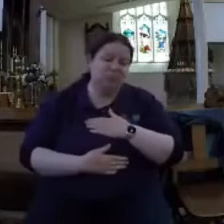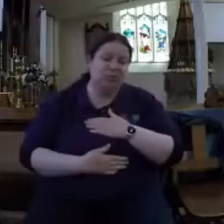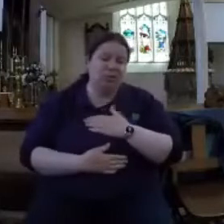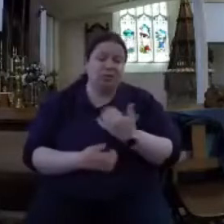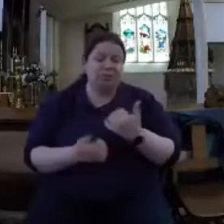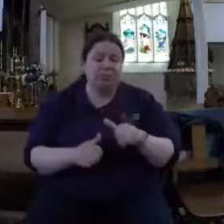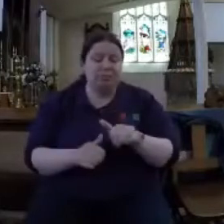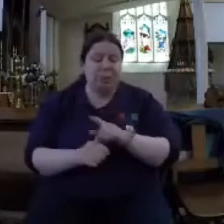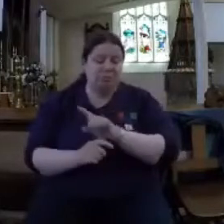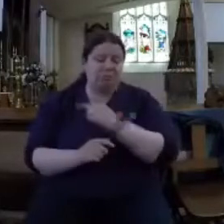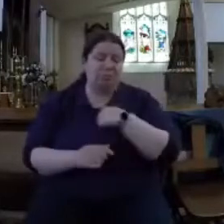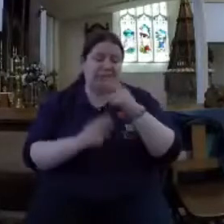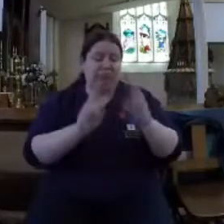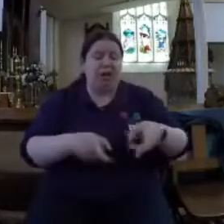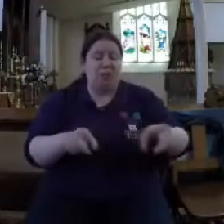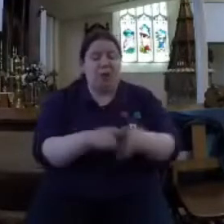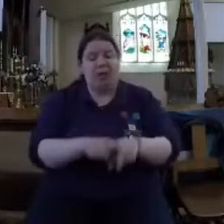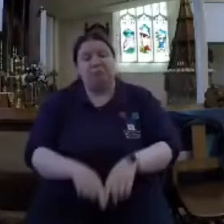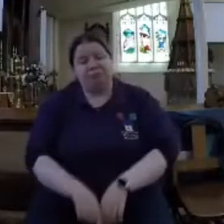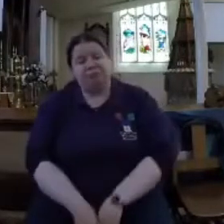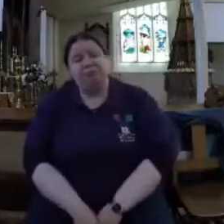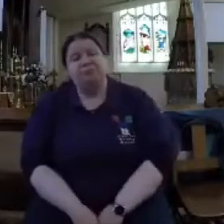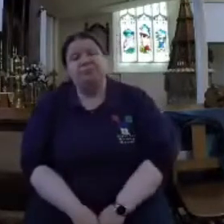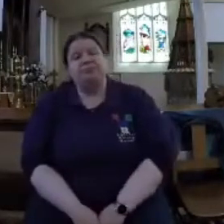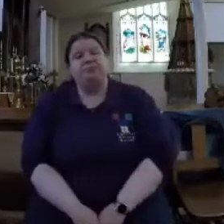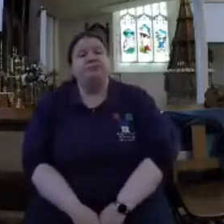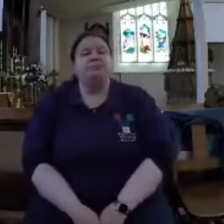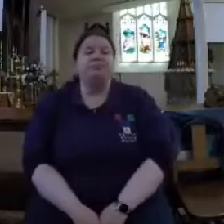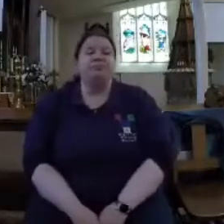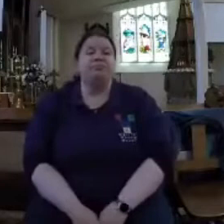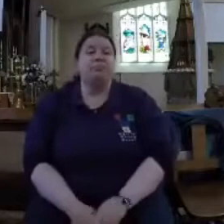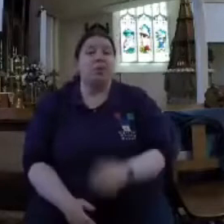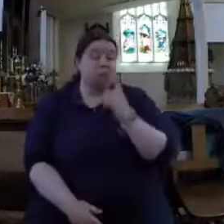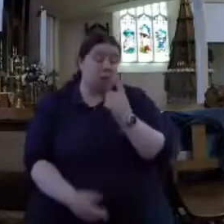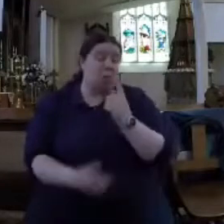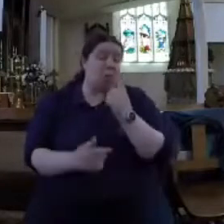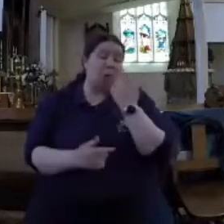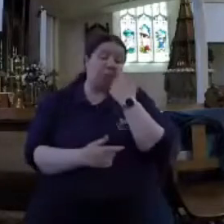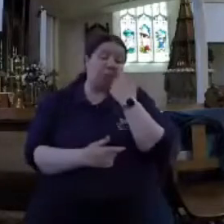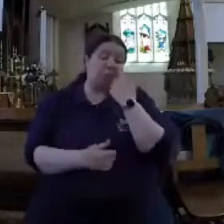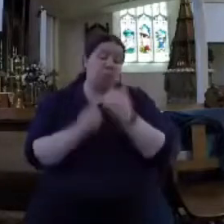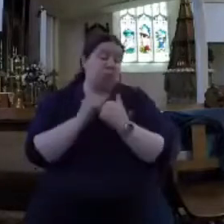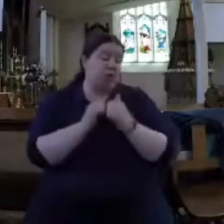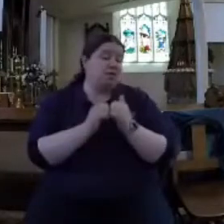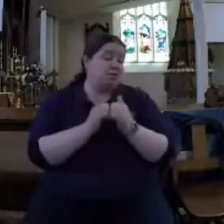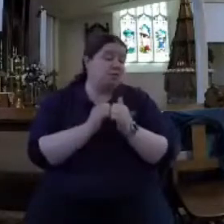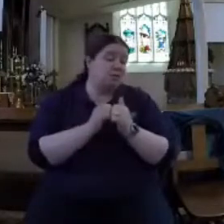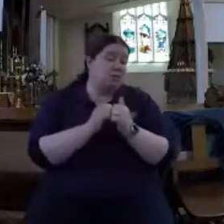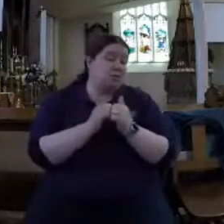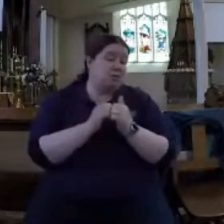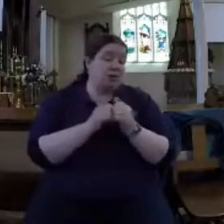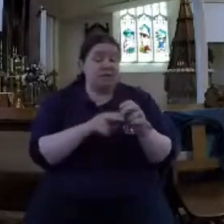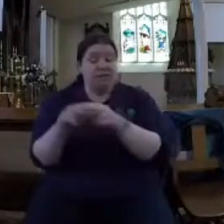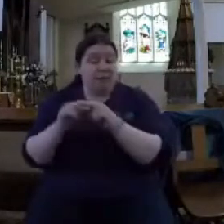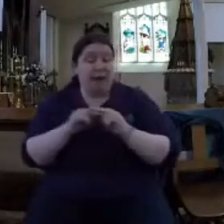son in the grave. Now, we'll find out what happens to all of the brothers and all of this family